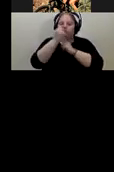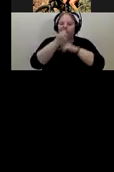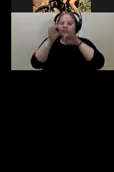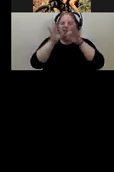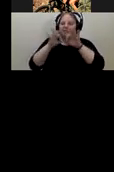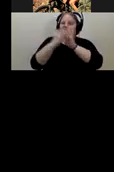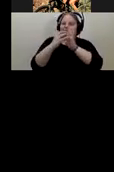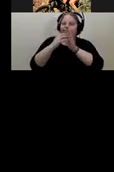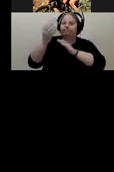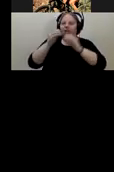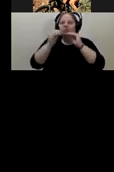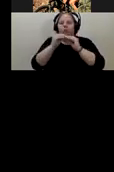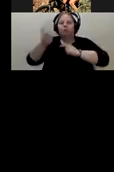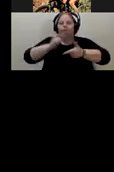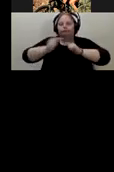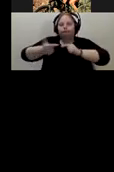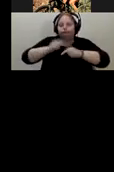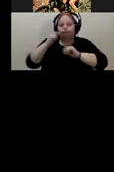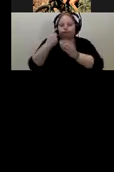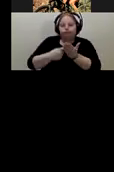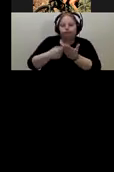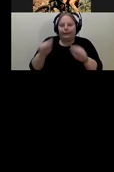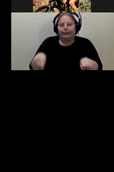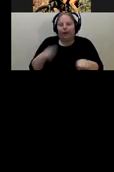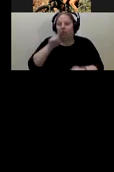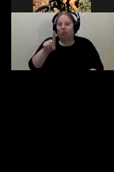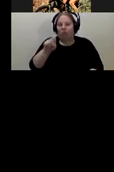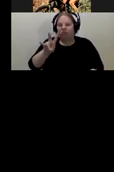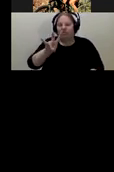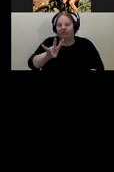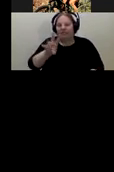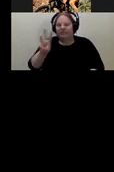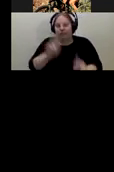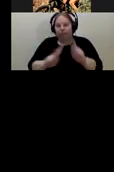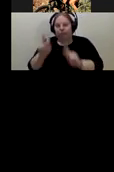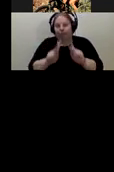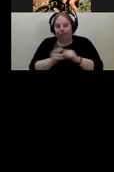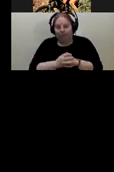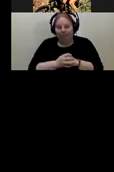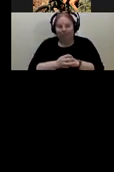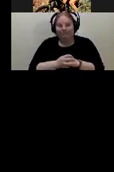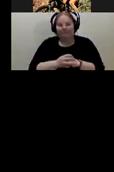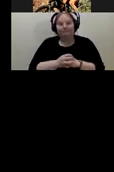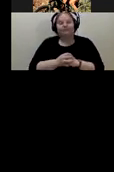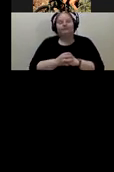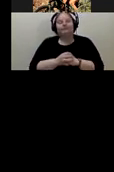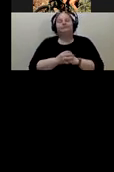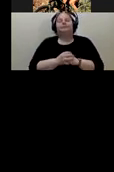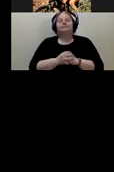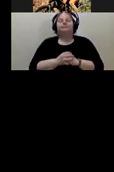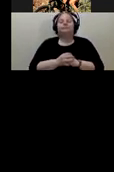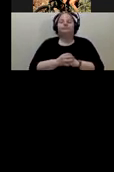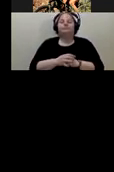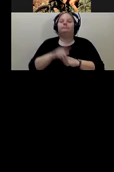much interactive discussion as we can have with 176 people. And we're going to